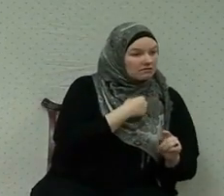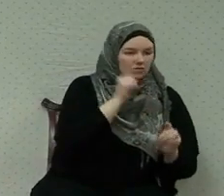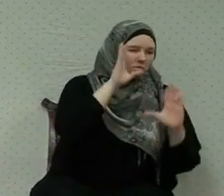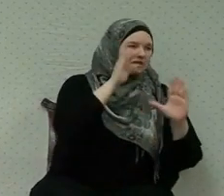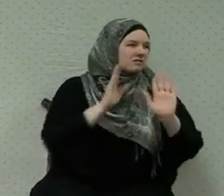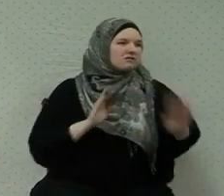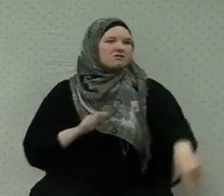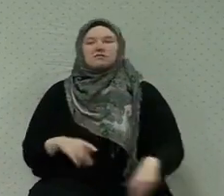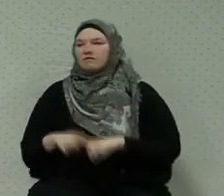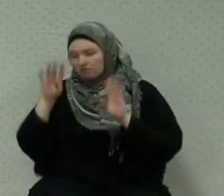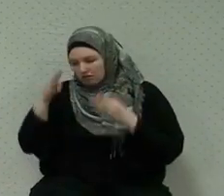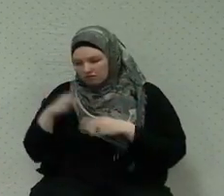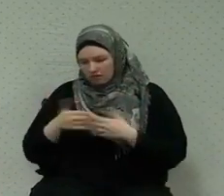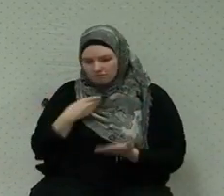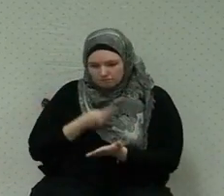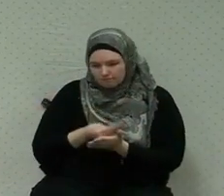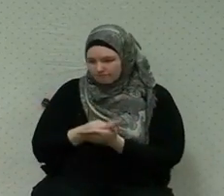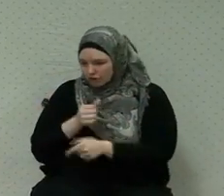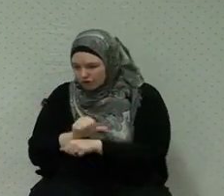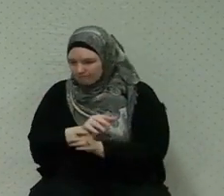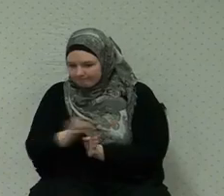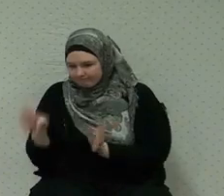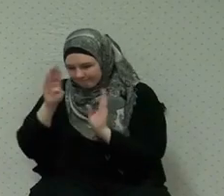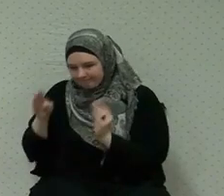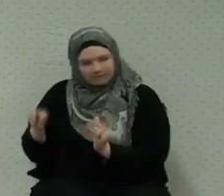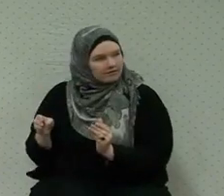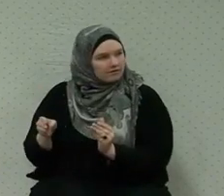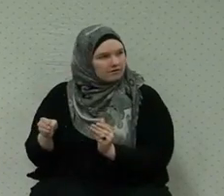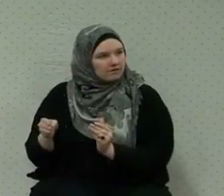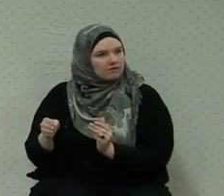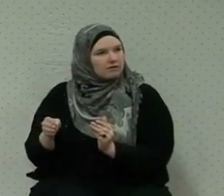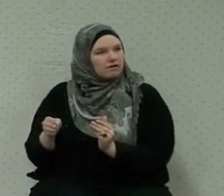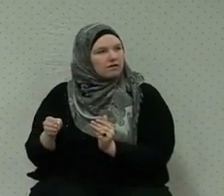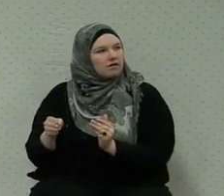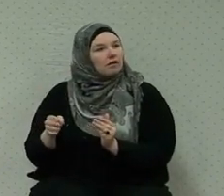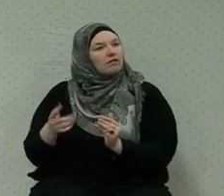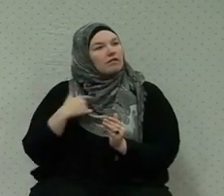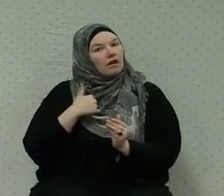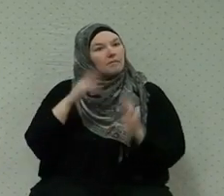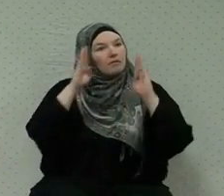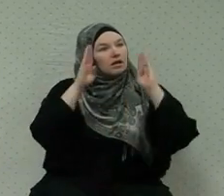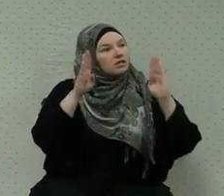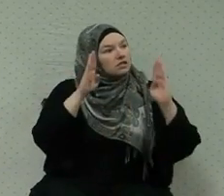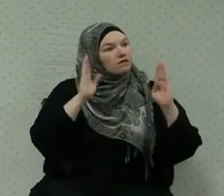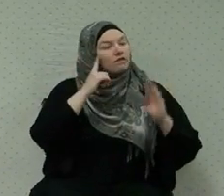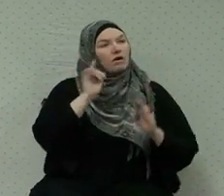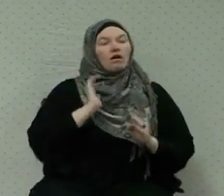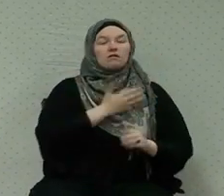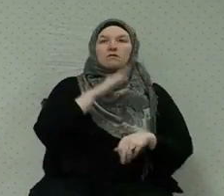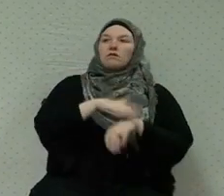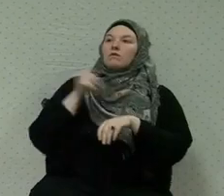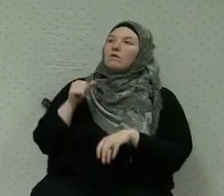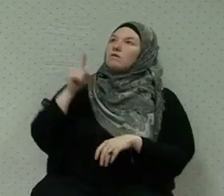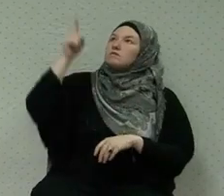attention. And that calls for us calling Allah to give us